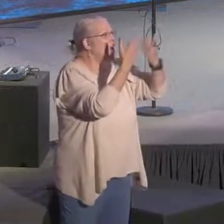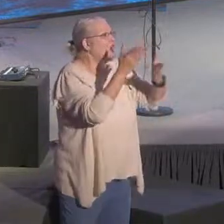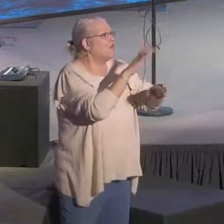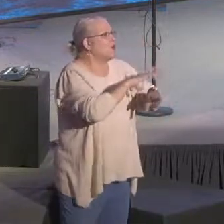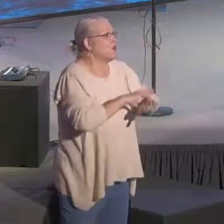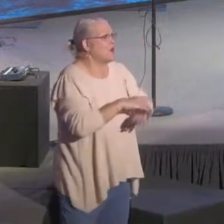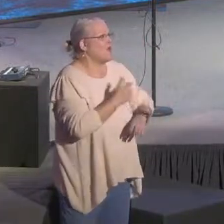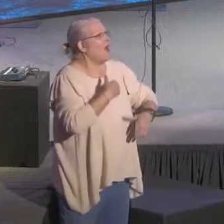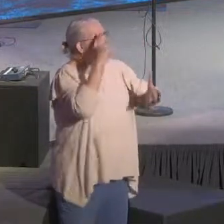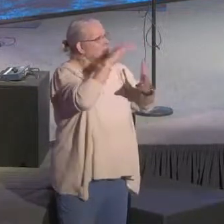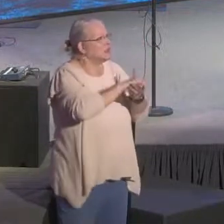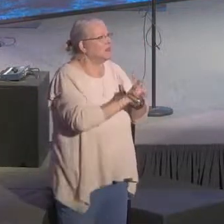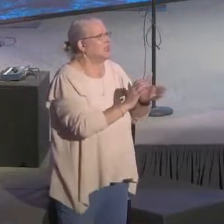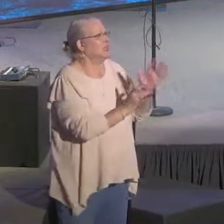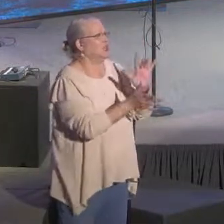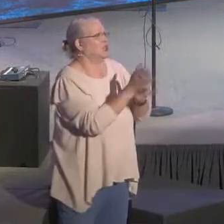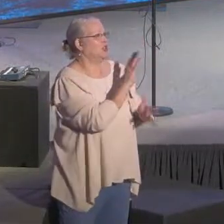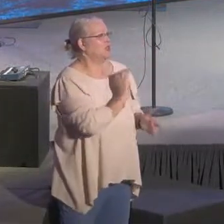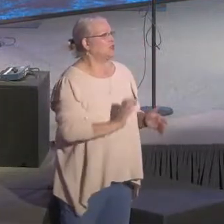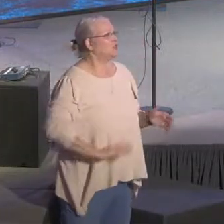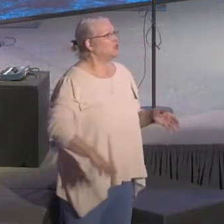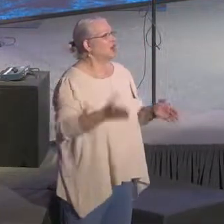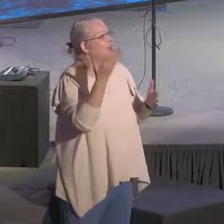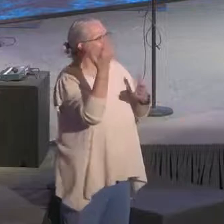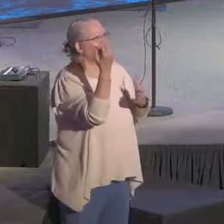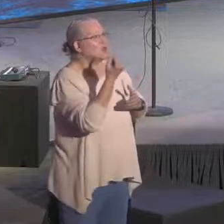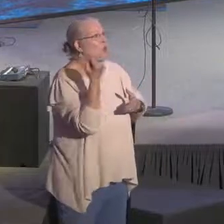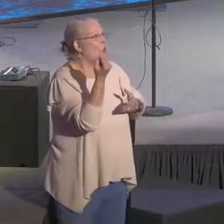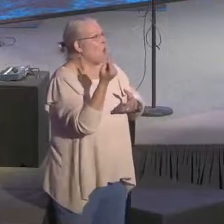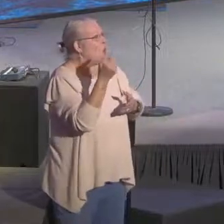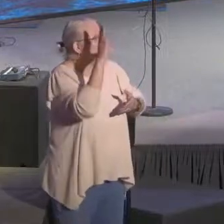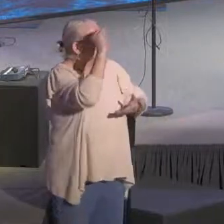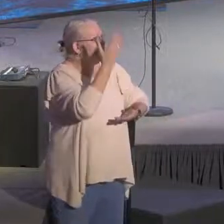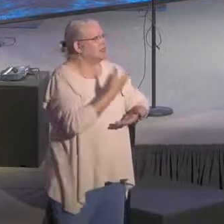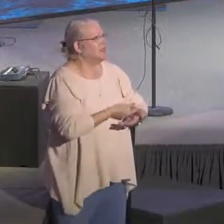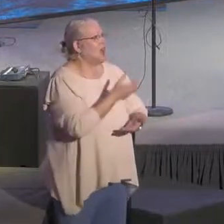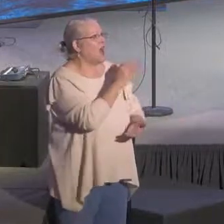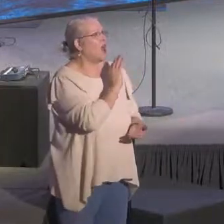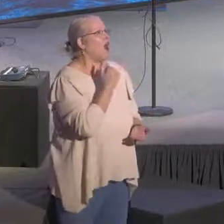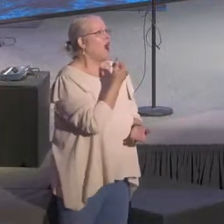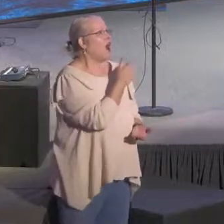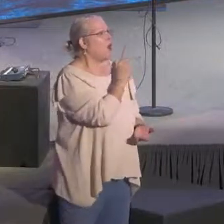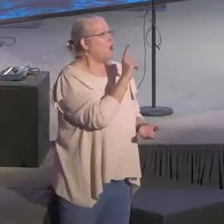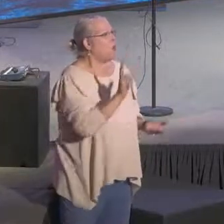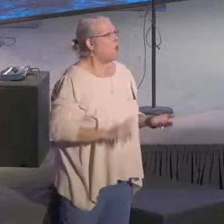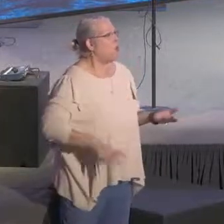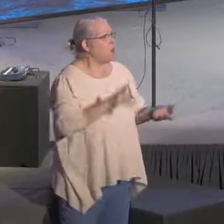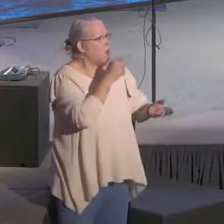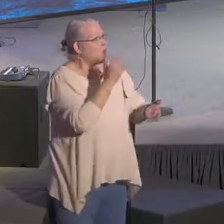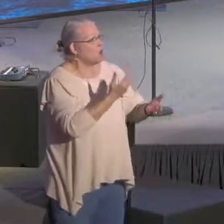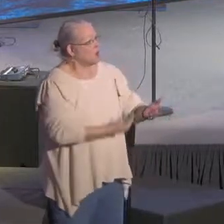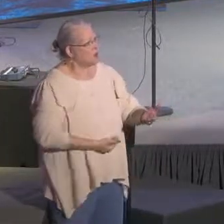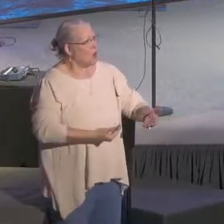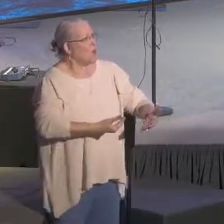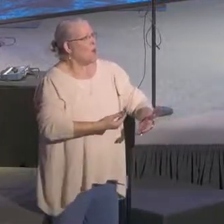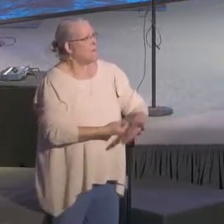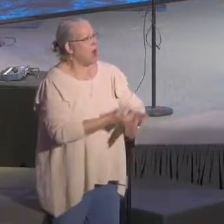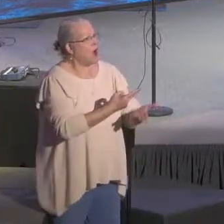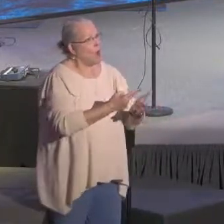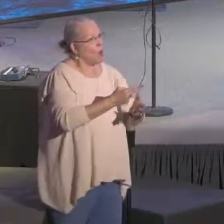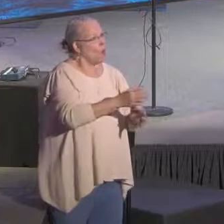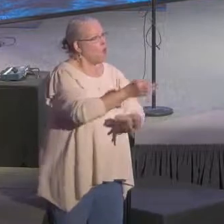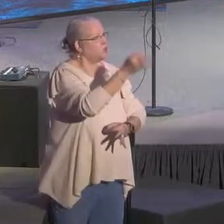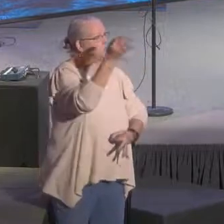creator of heaven and earth, I believe in Jesus Christ, his only Son, our Lord, who was conceived